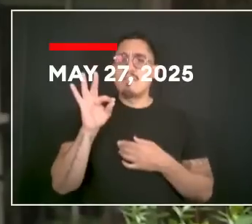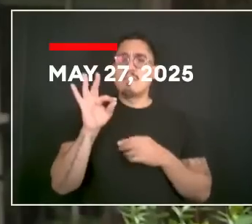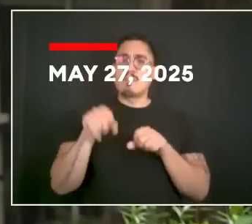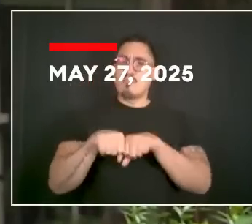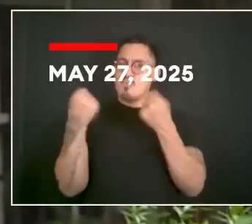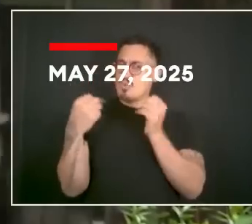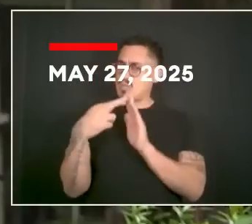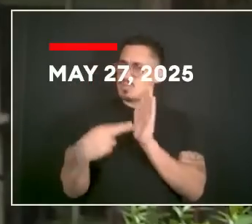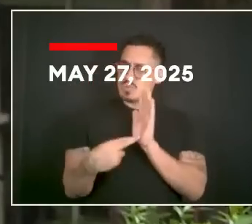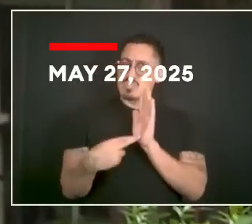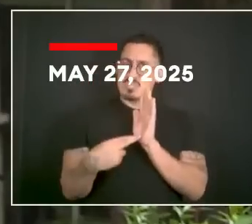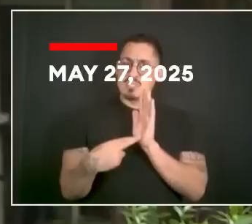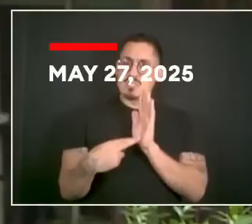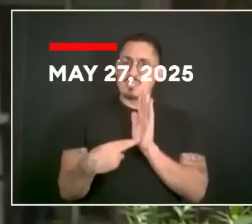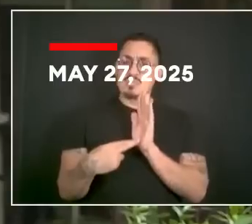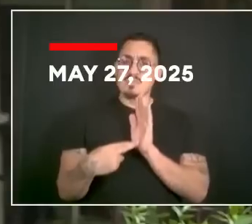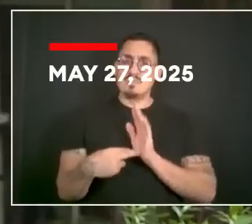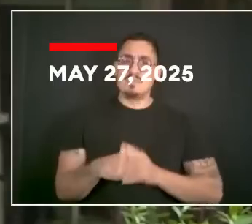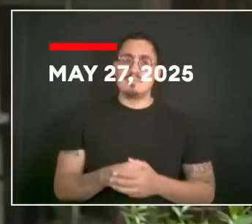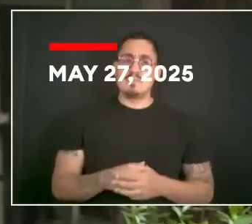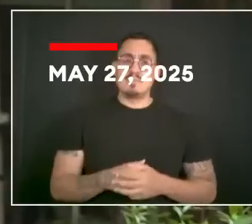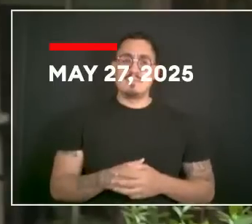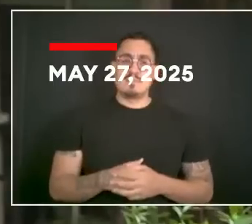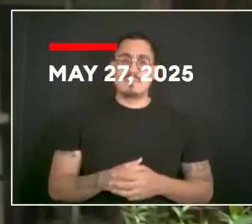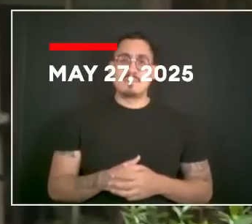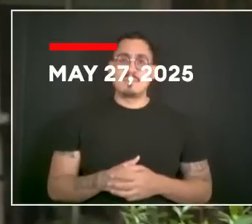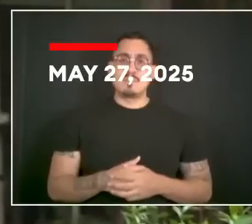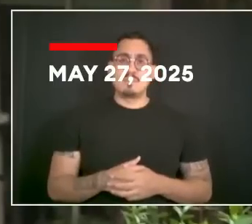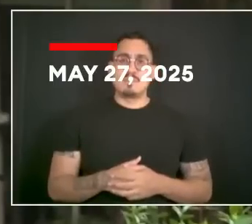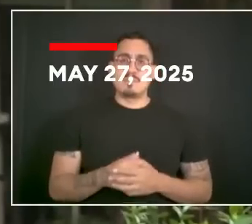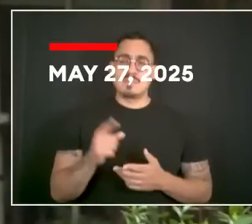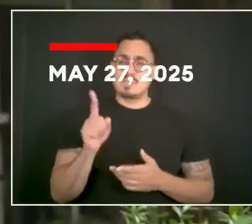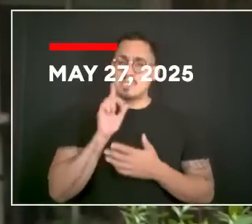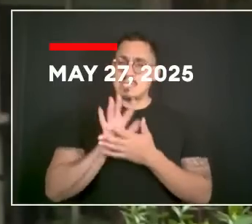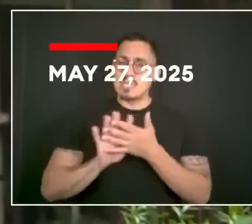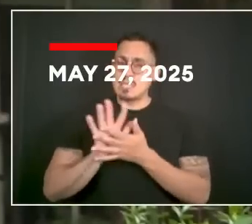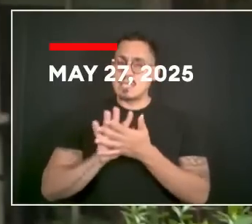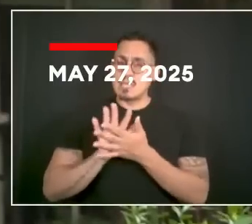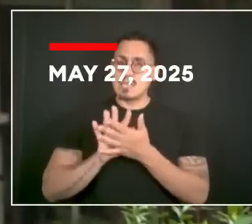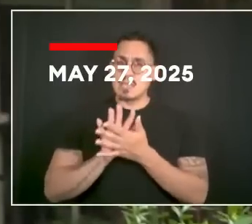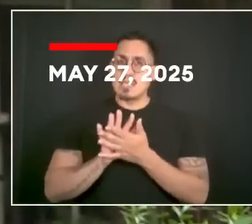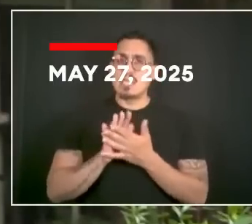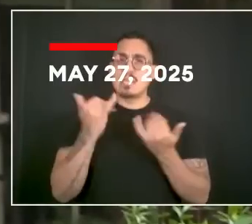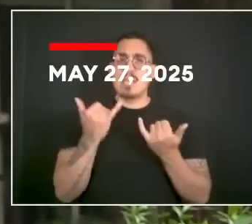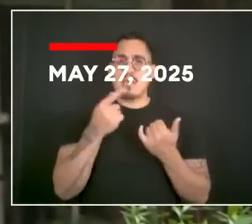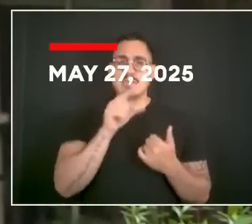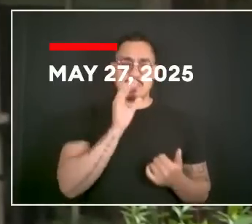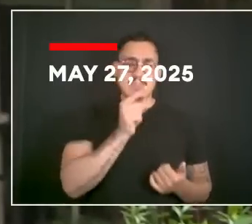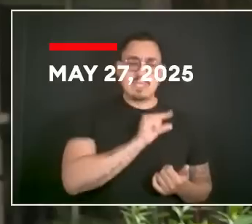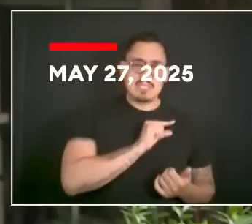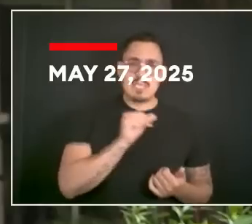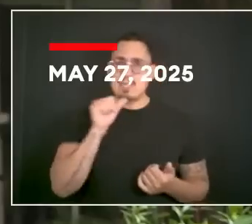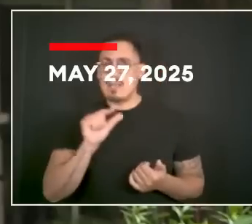criminal court because all these people have to go to court to actually plead guilty or not guilty, take a day off from work. So do you think the